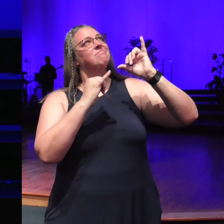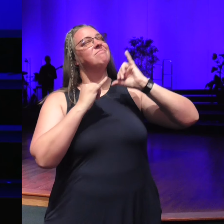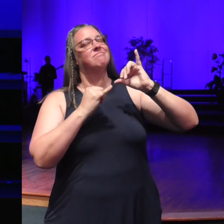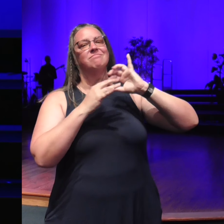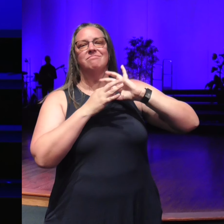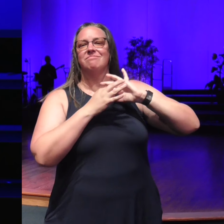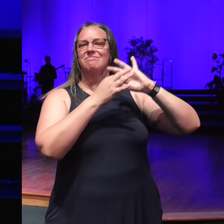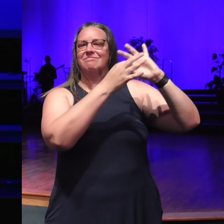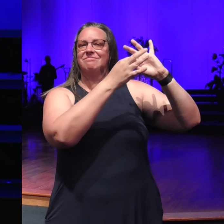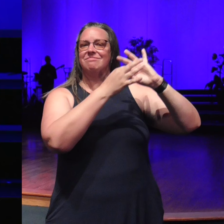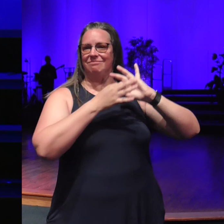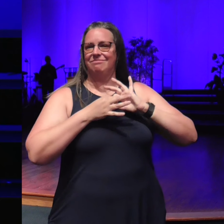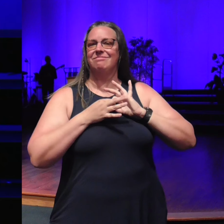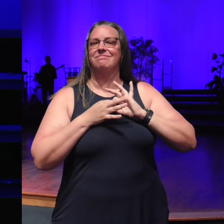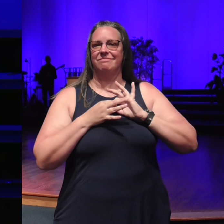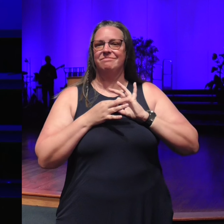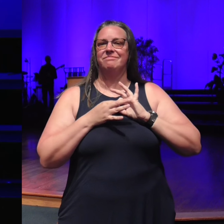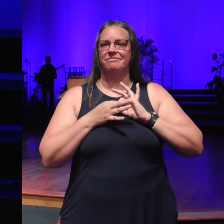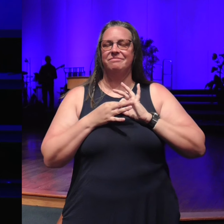God.